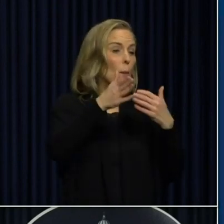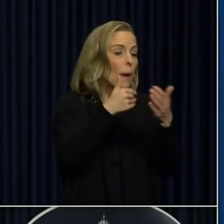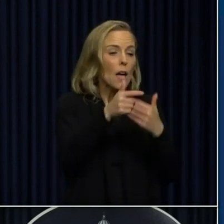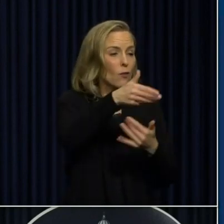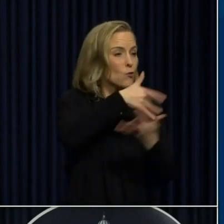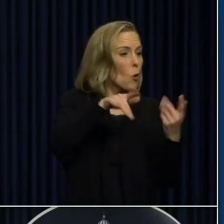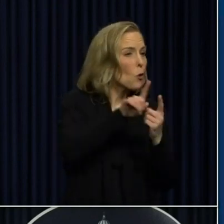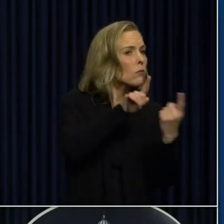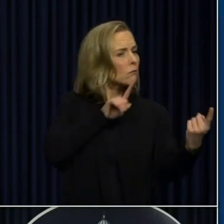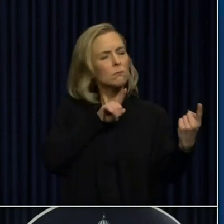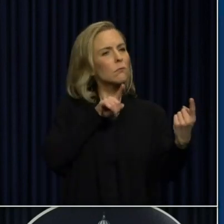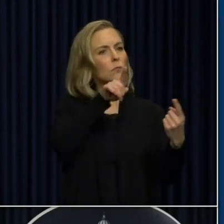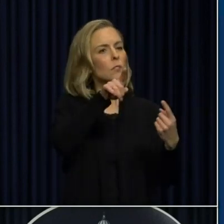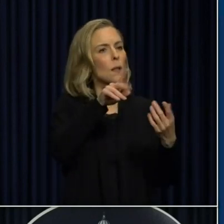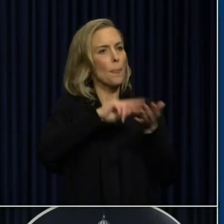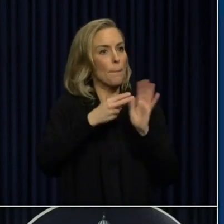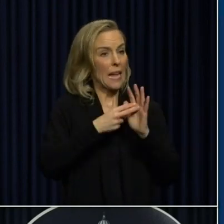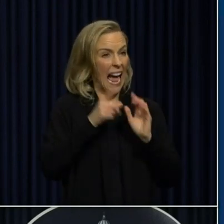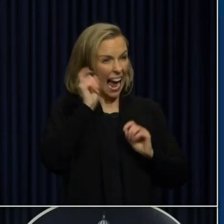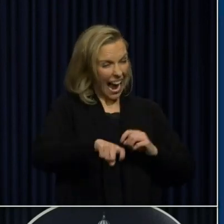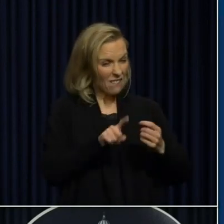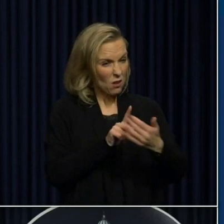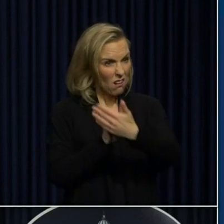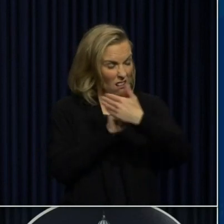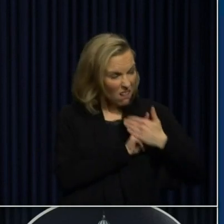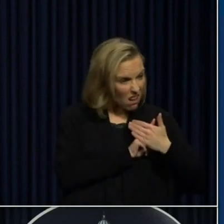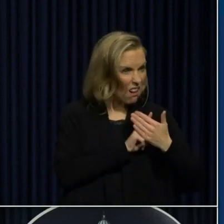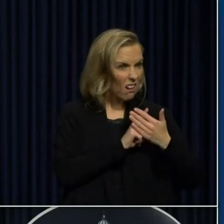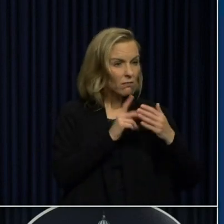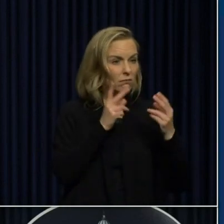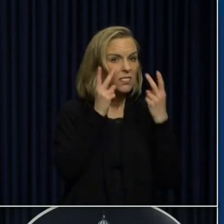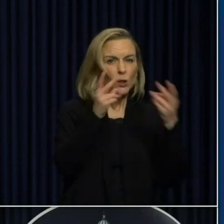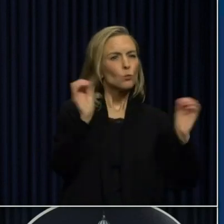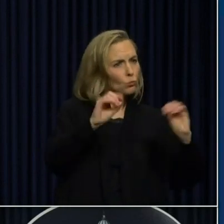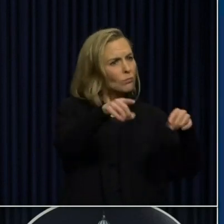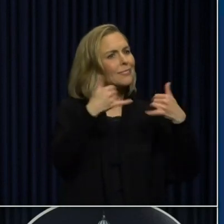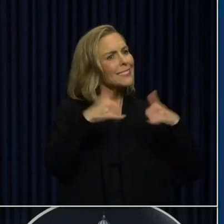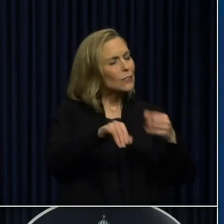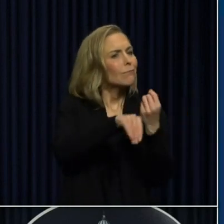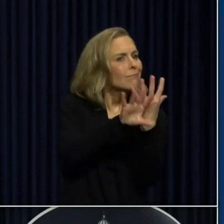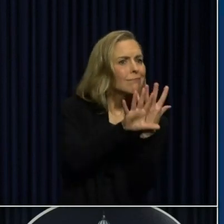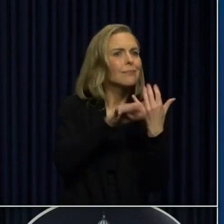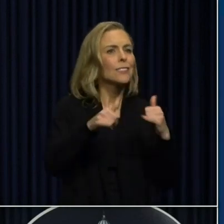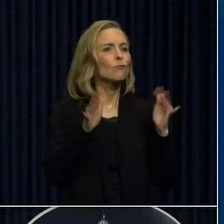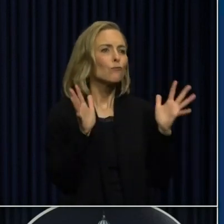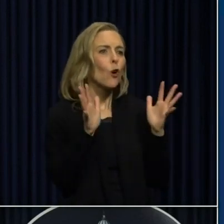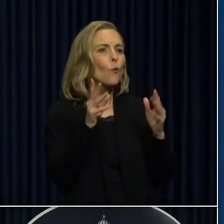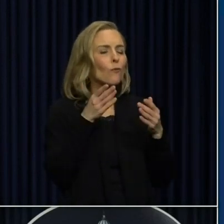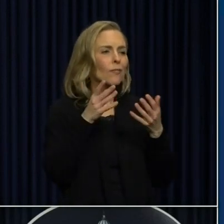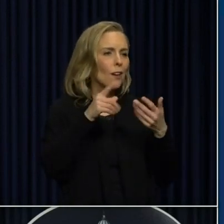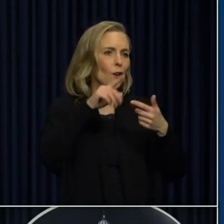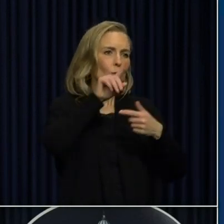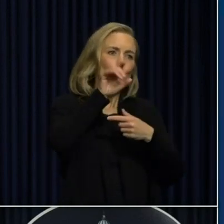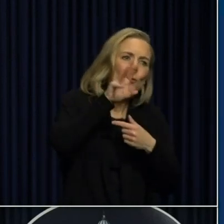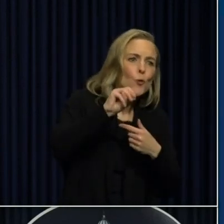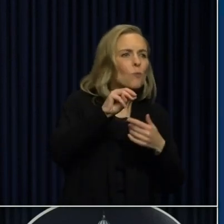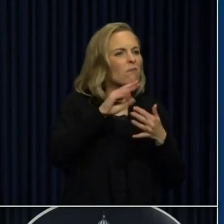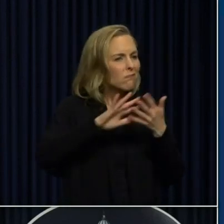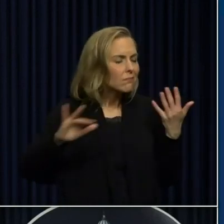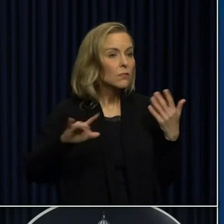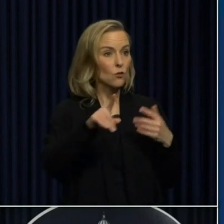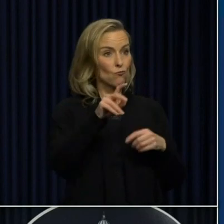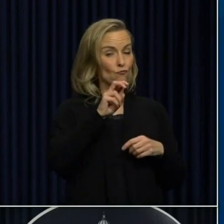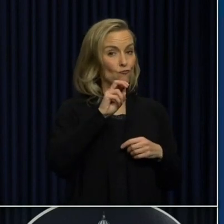because you're social distancing, you're not self-isolating. I think I now know a little bit of how that feels. Do not travel,